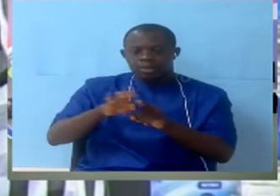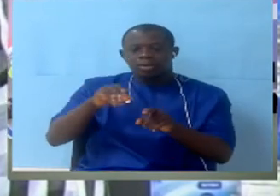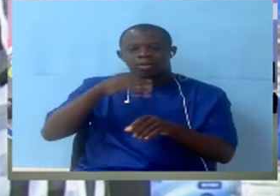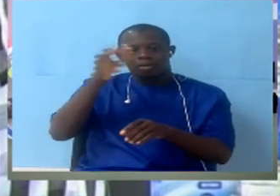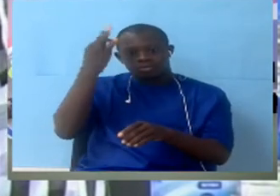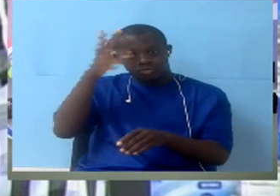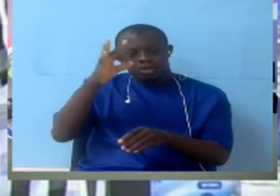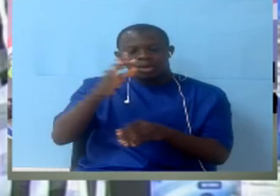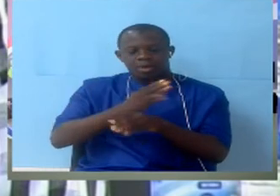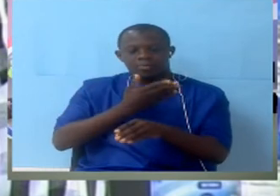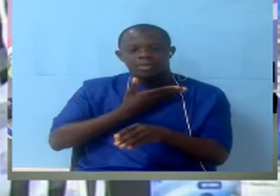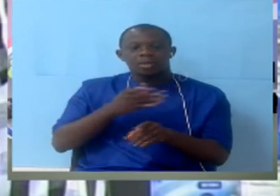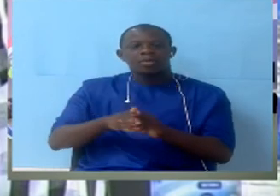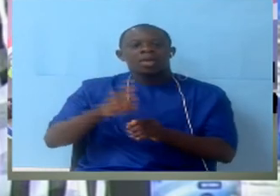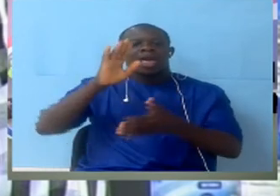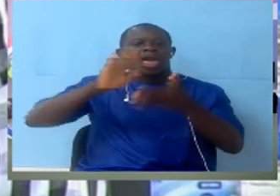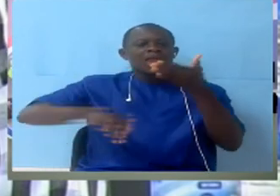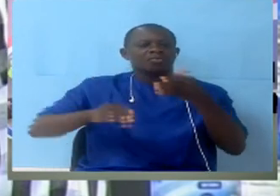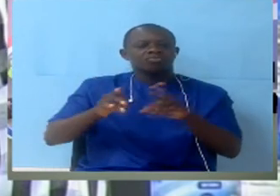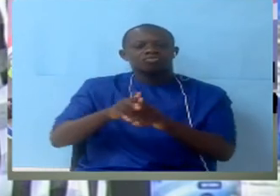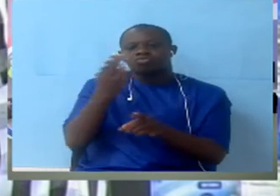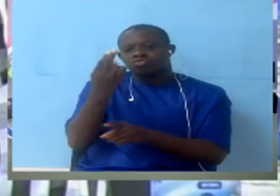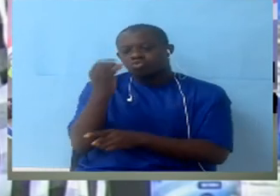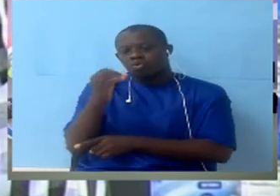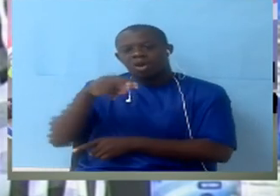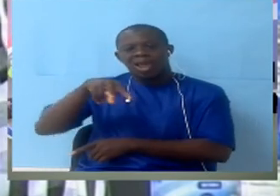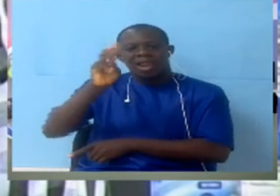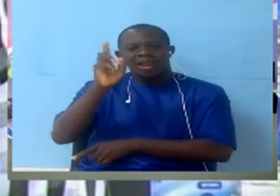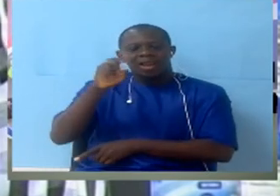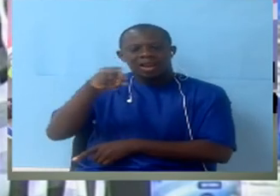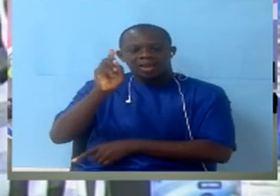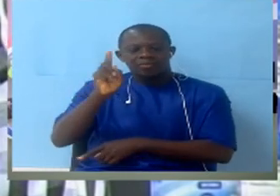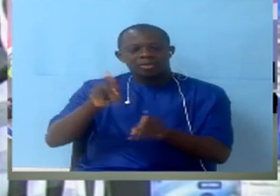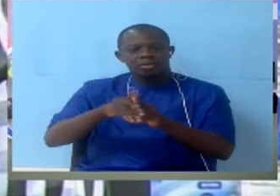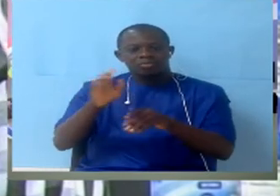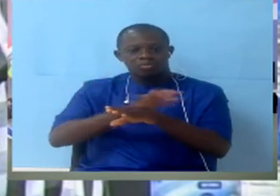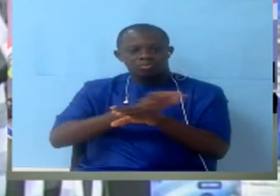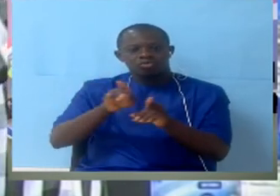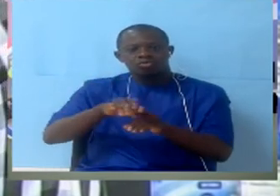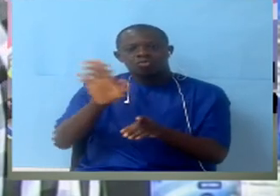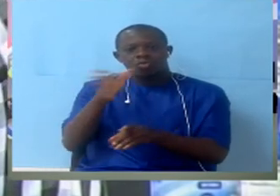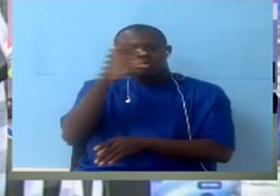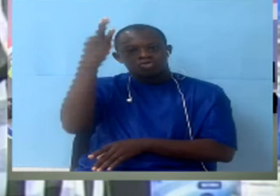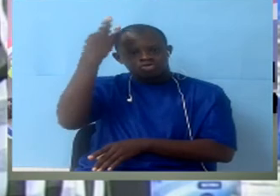2011 were you still going to the president's farm 2011 bandula ma fon han ka bibira ka ngala kungoro ha